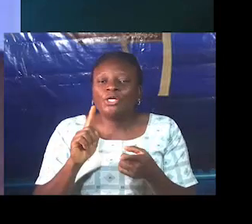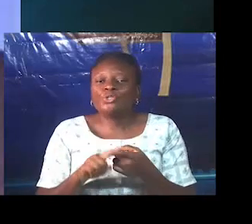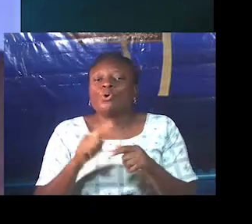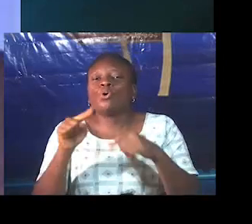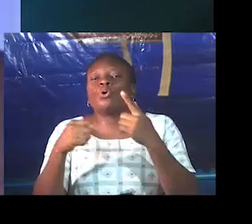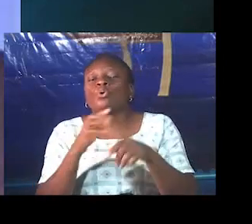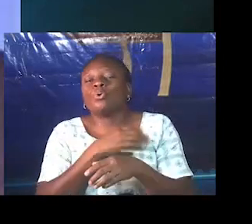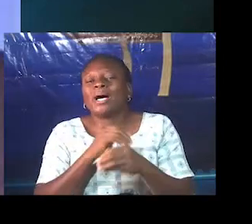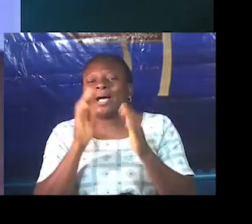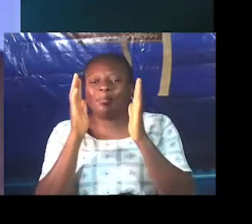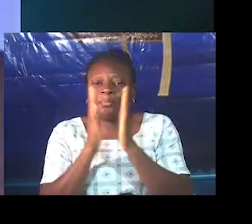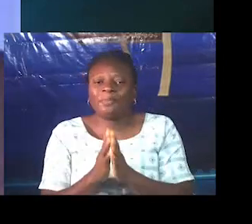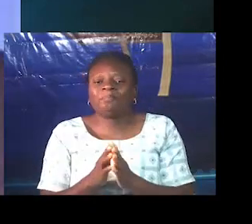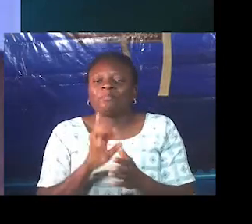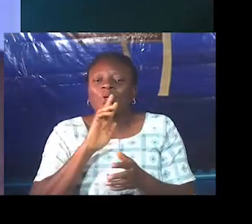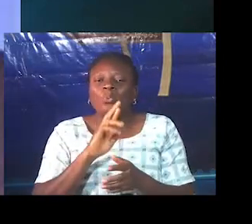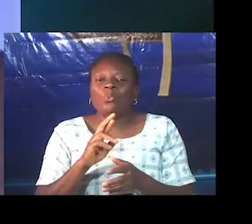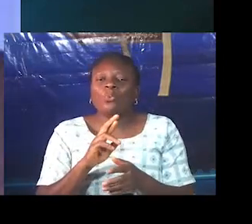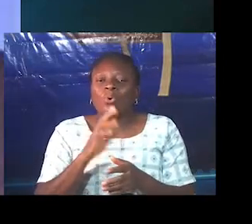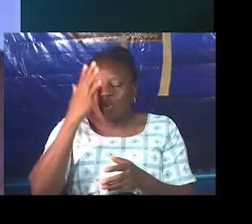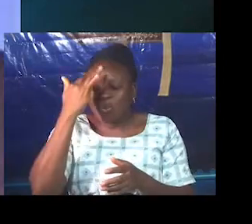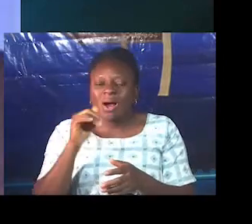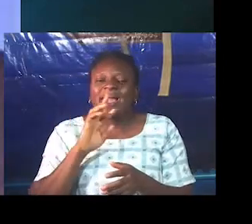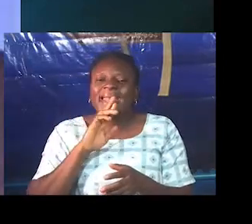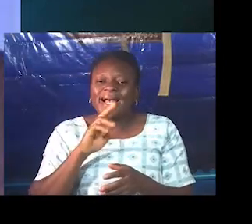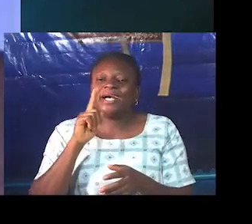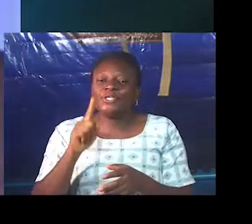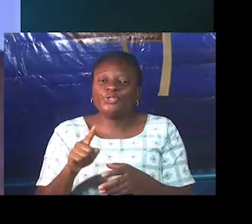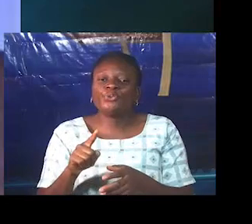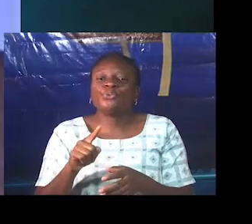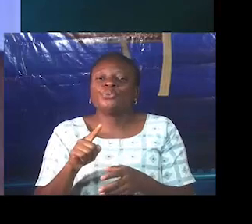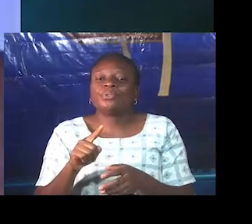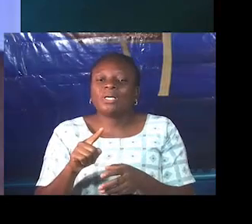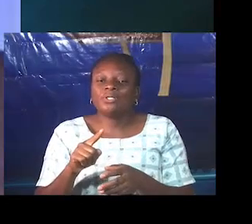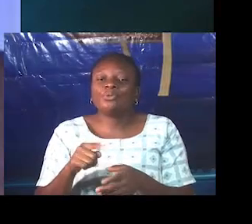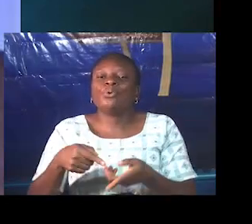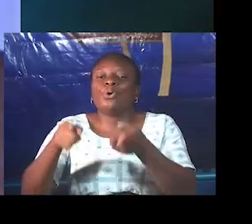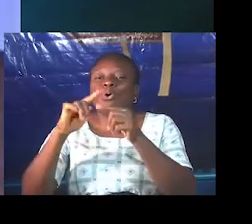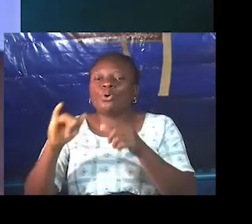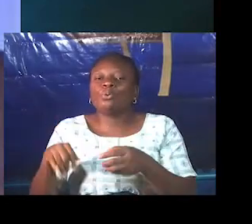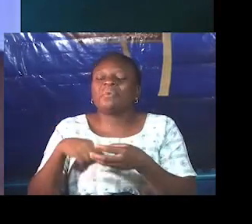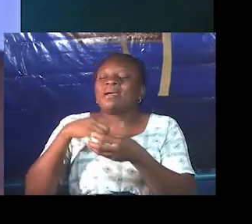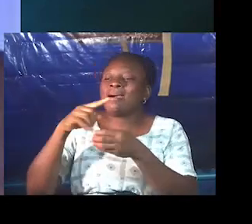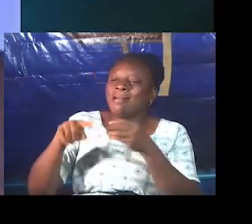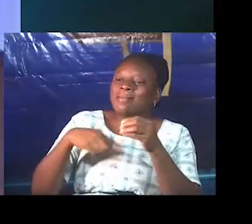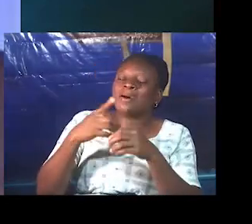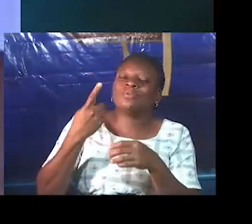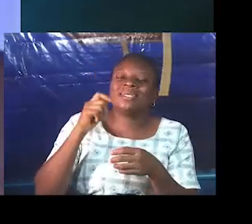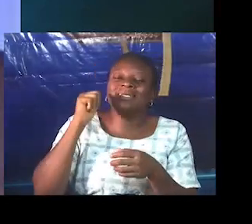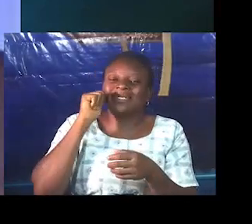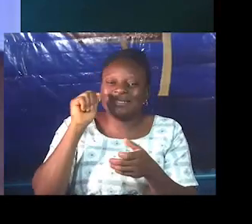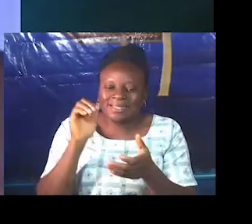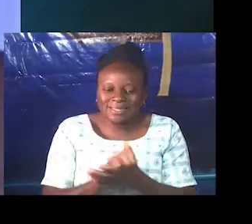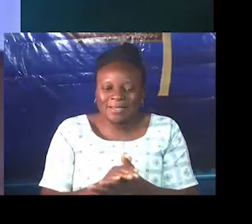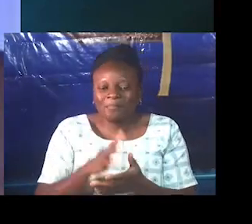tell everybody so that no other brother could ever dream or pray or think about her. Why do you want to dominate